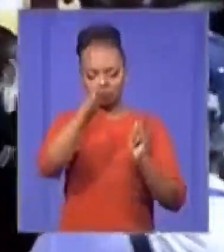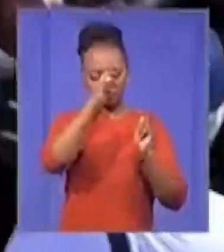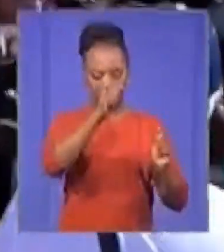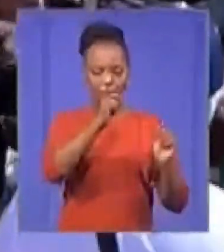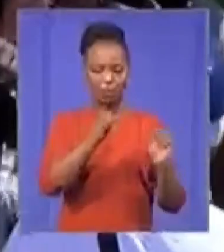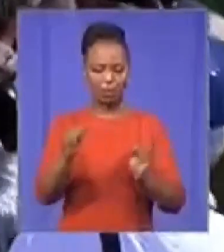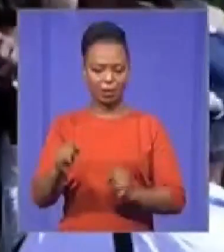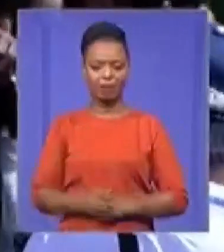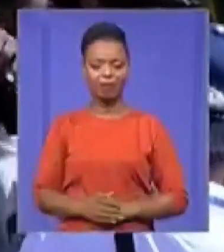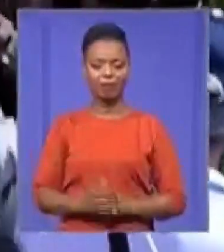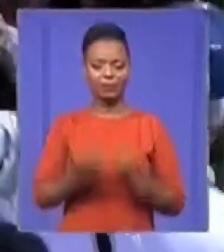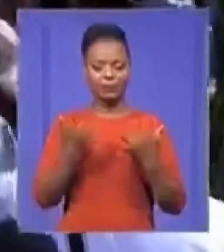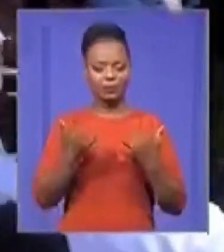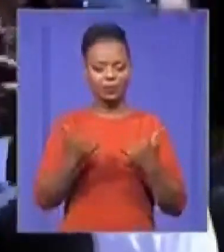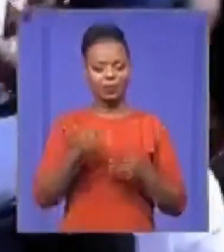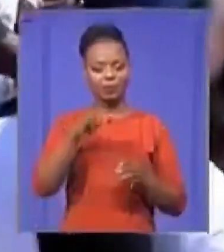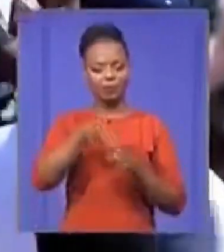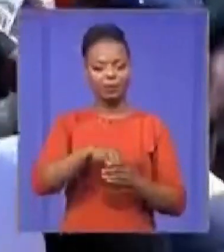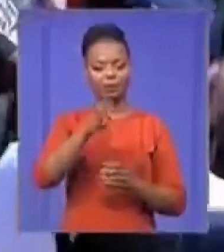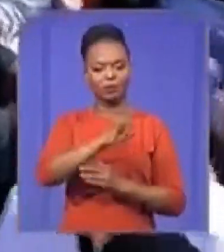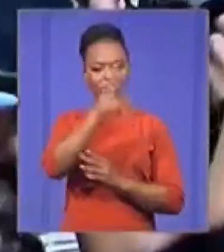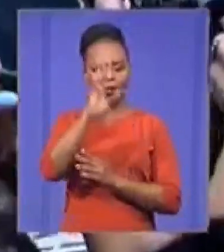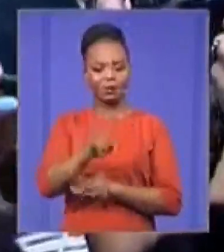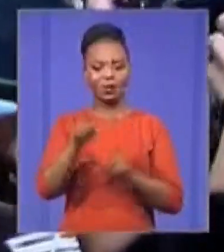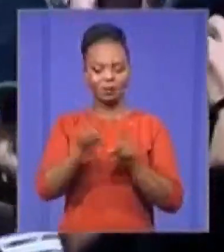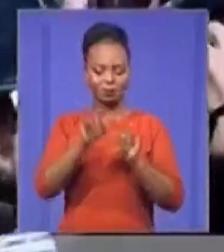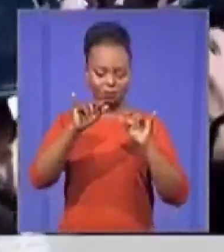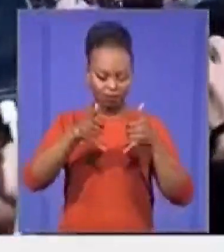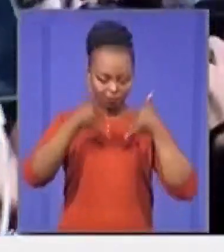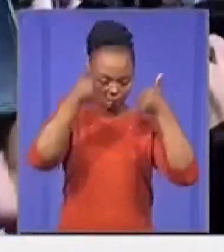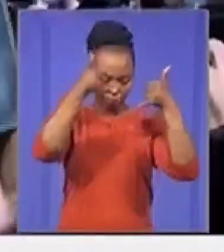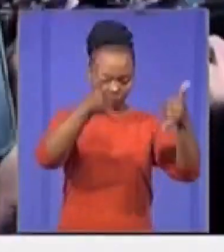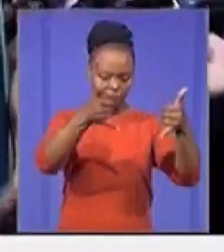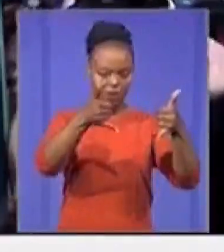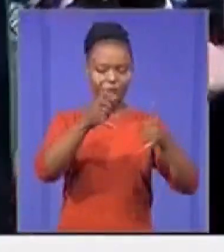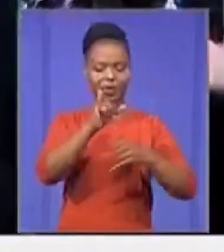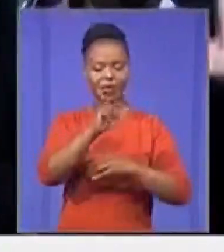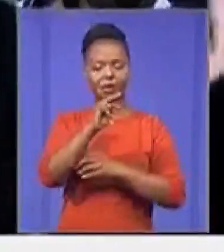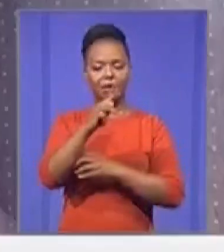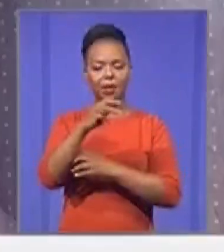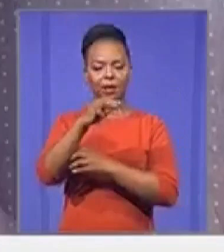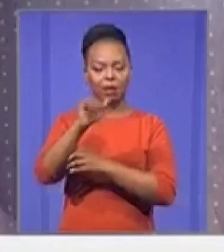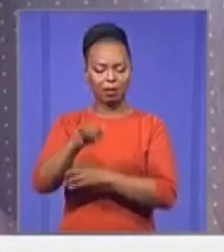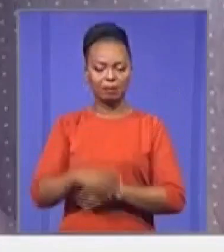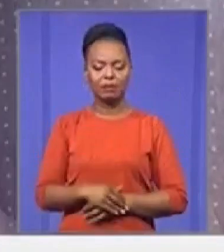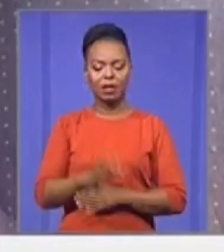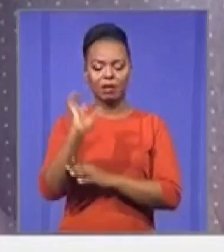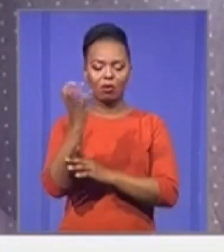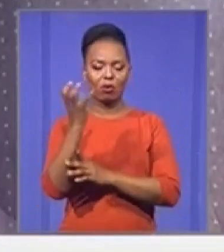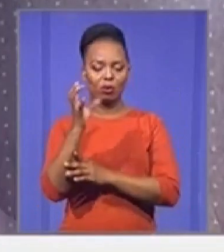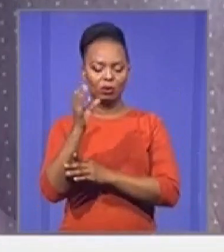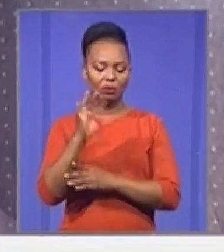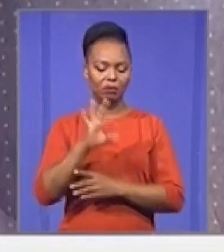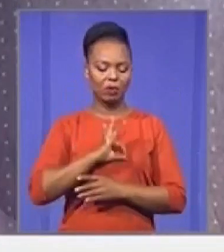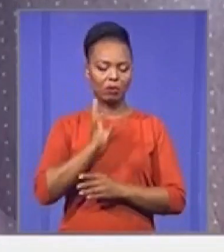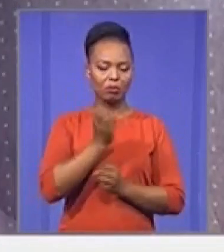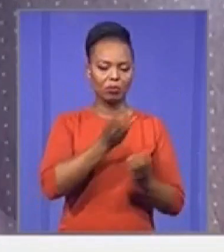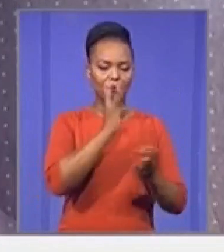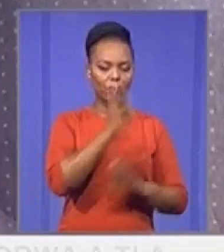mme lekgetlong lena ke e mong wa maAfrika Borwa a tlang ho fumana order of ikhamanga mokgahlelong wa Gauta ka betapele ba hae papading ya rugby